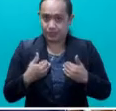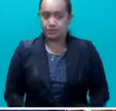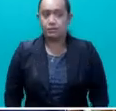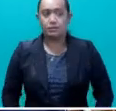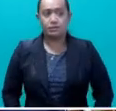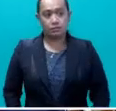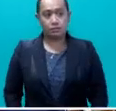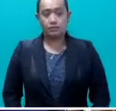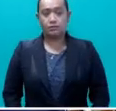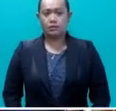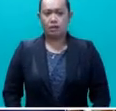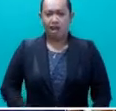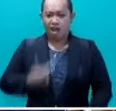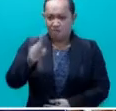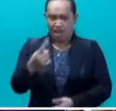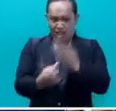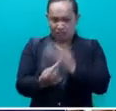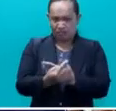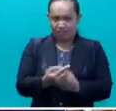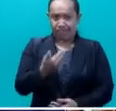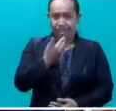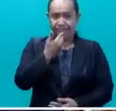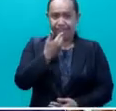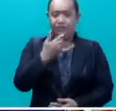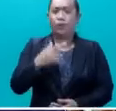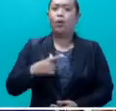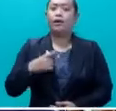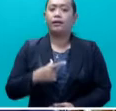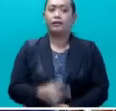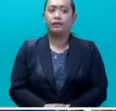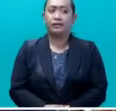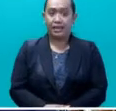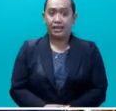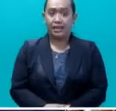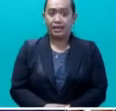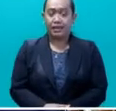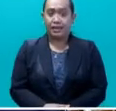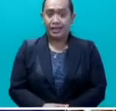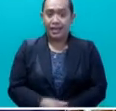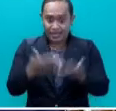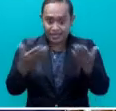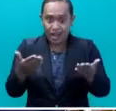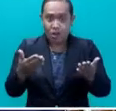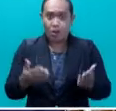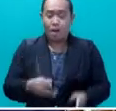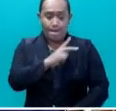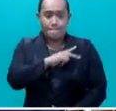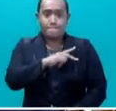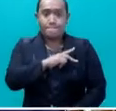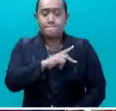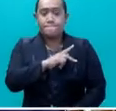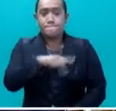there is an insult to smaller island states, given that the Honorable Prime Minister is the chair of the forum right now. You should be bringing